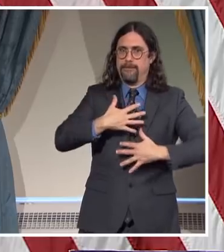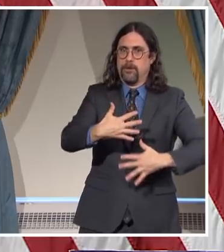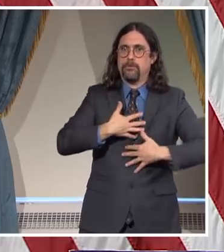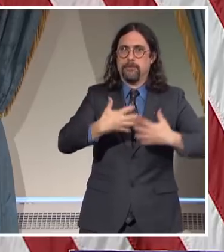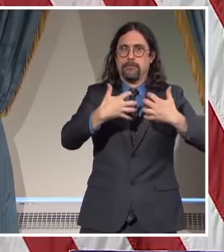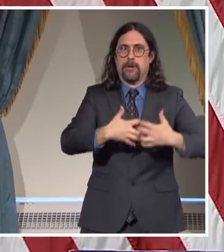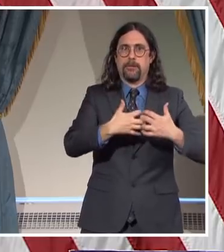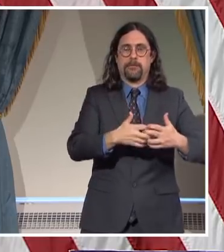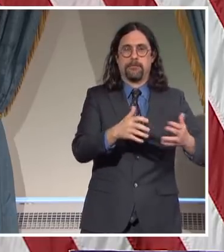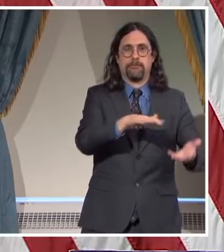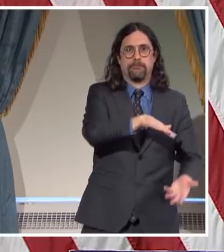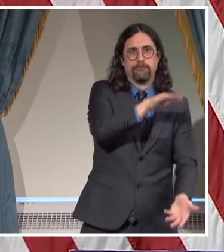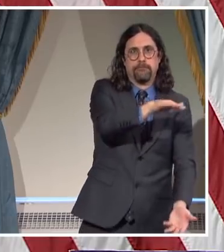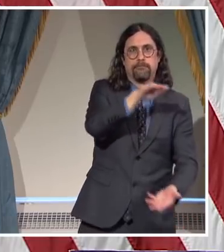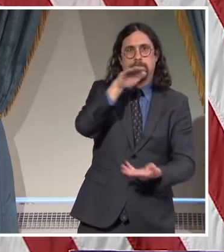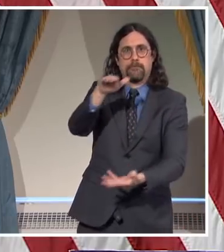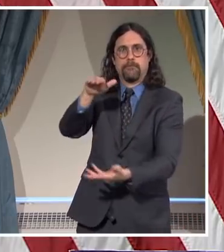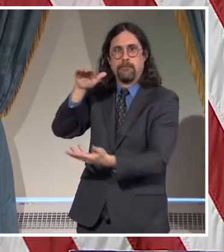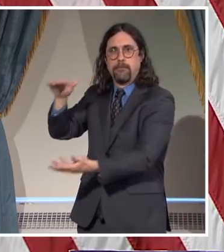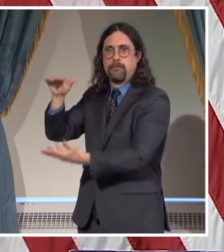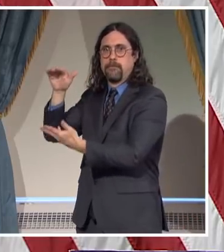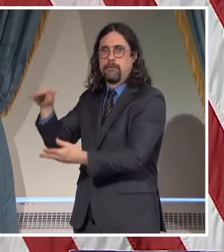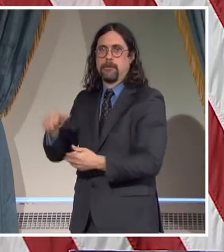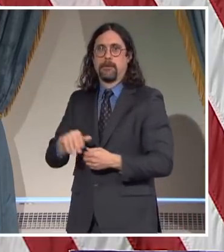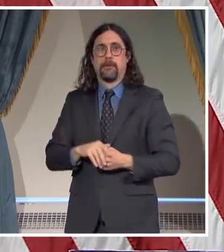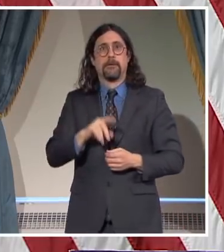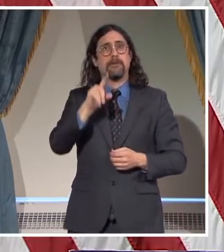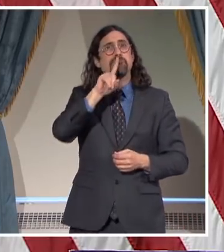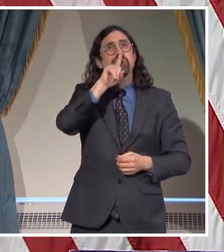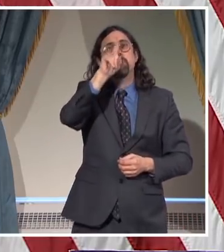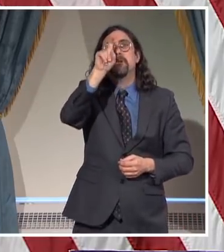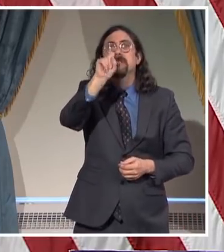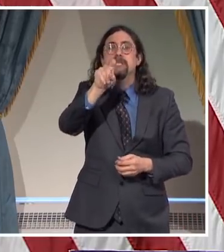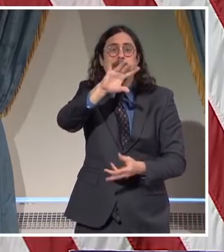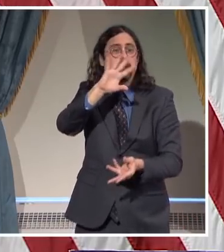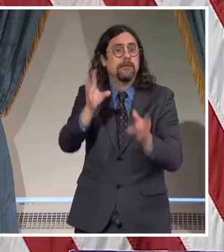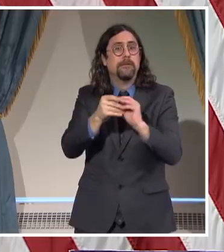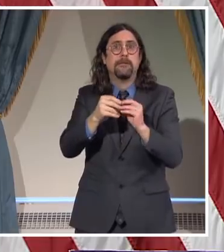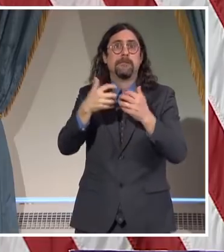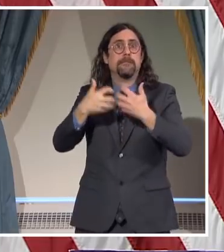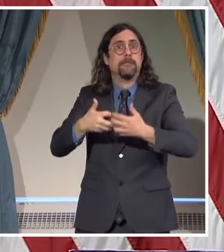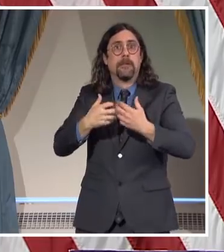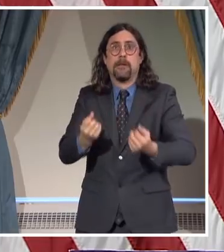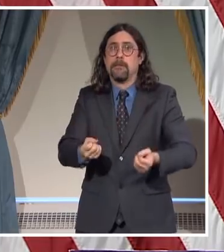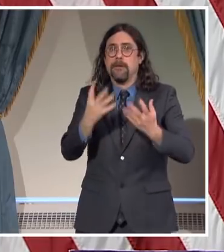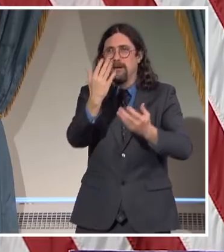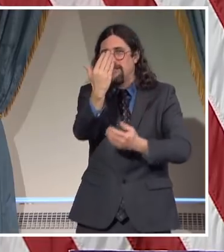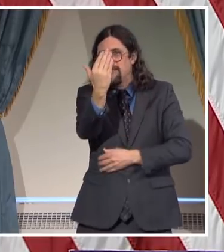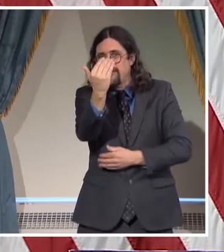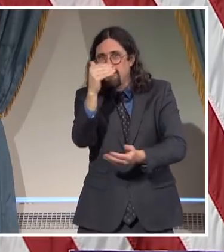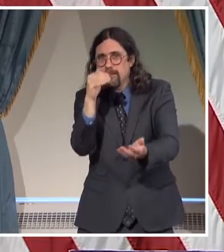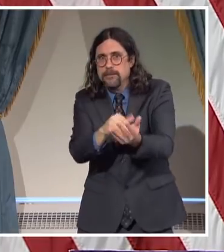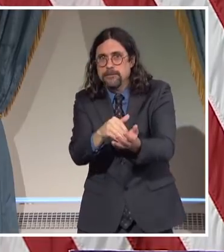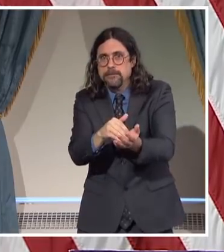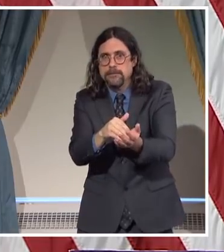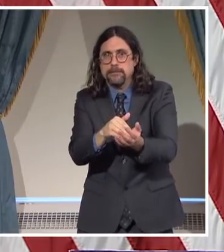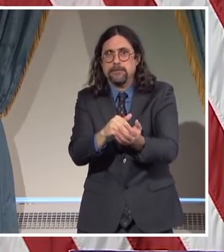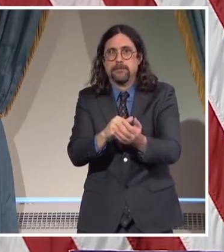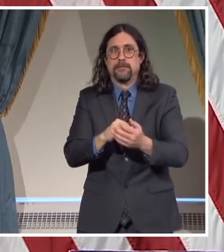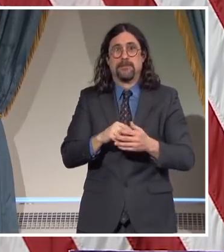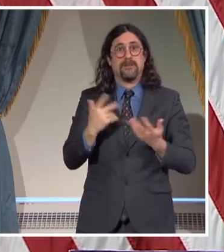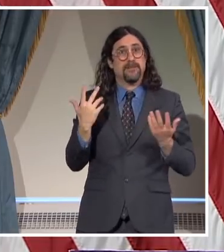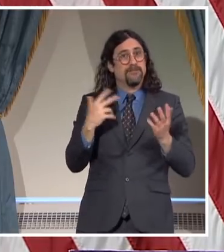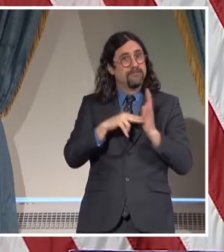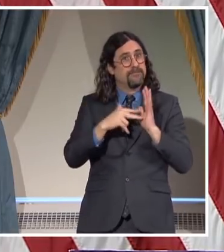ventilators. So the numbers that we have from this week gets us about a sixth of the way there, and that is important, but we got a lot more